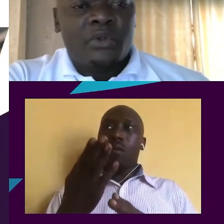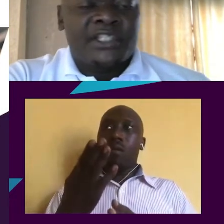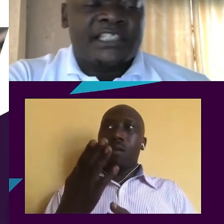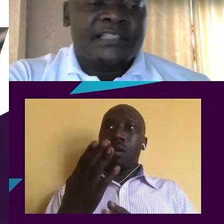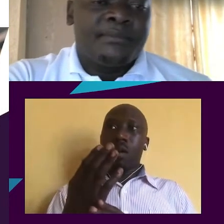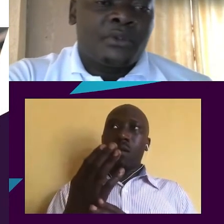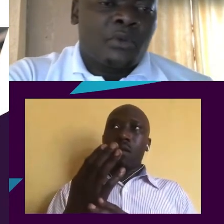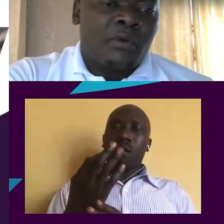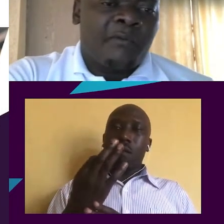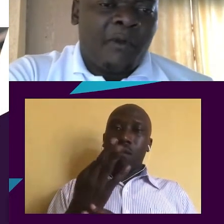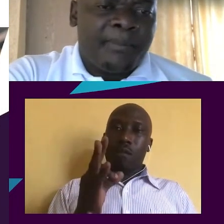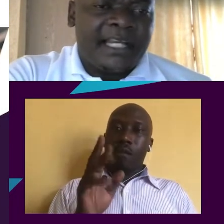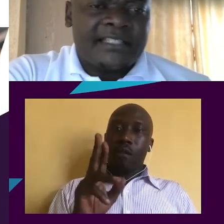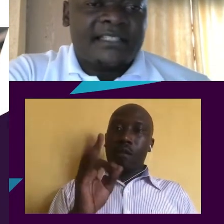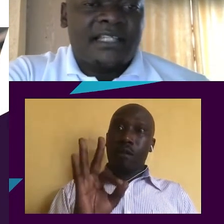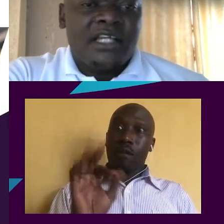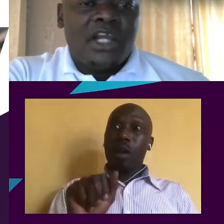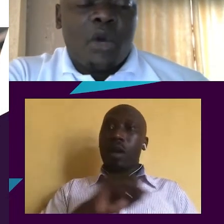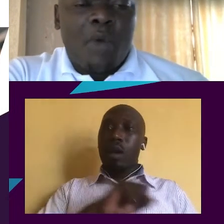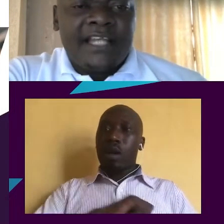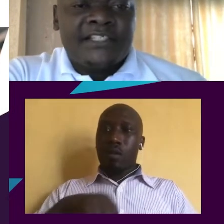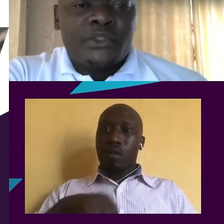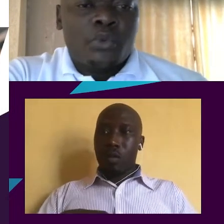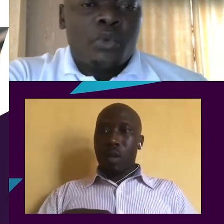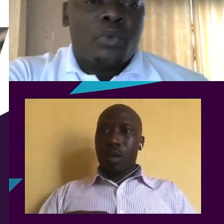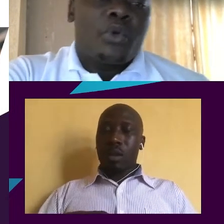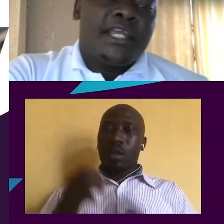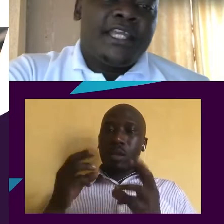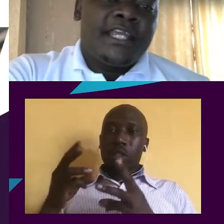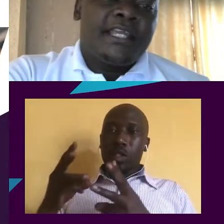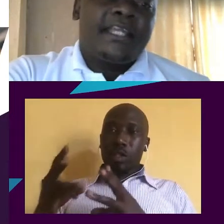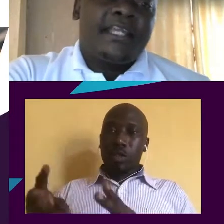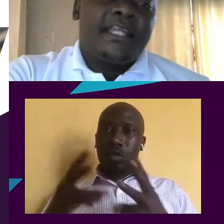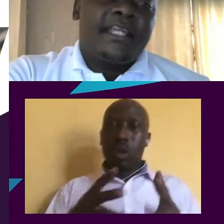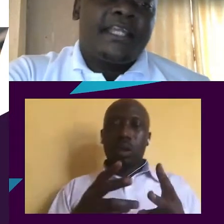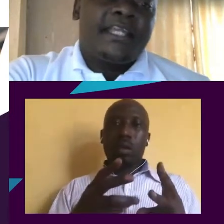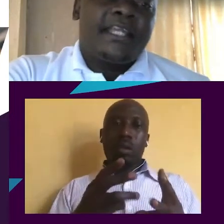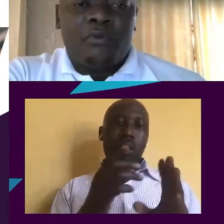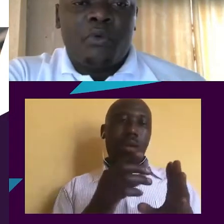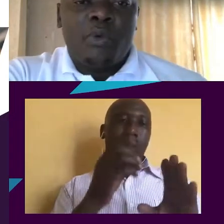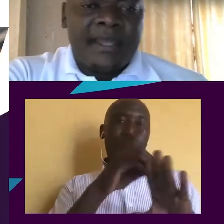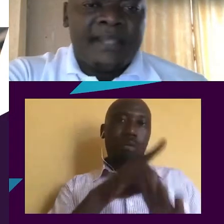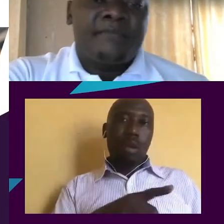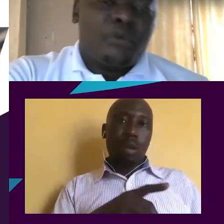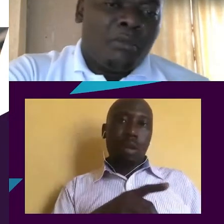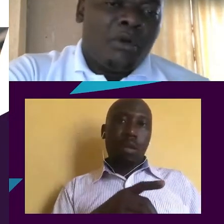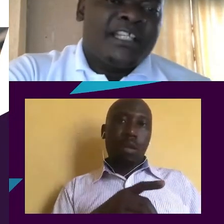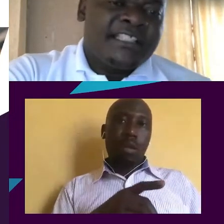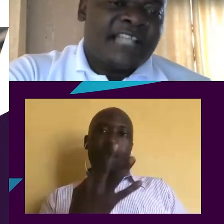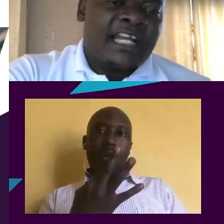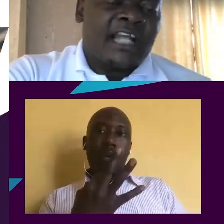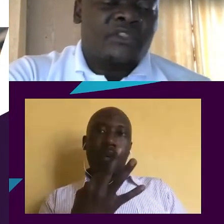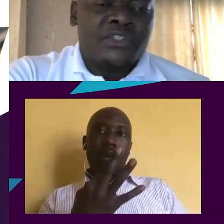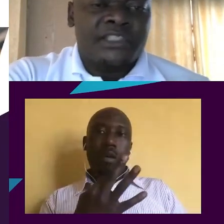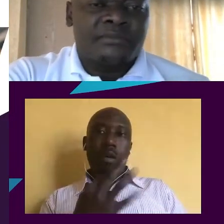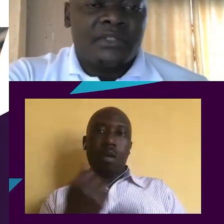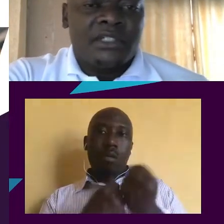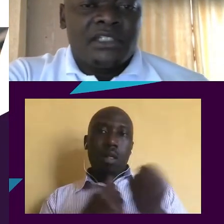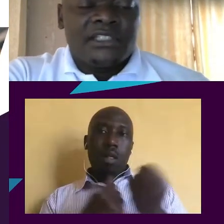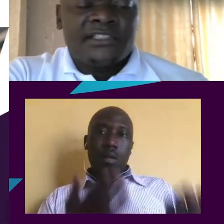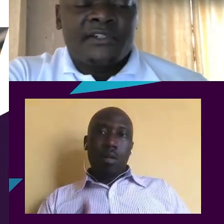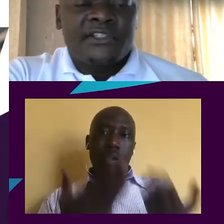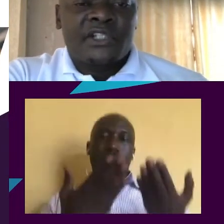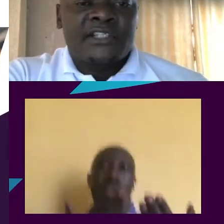is based or it is built on four pillars. One is to improve women football league and national